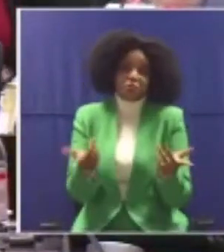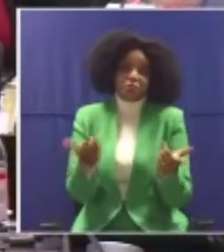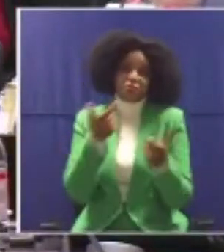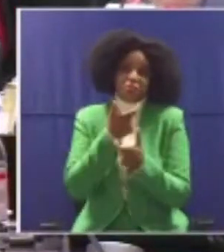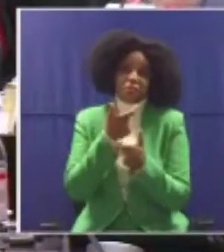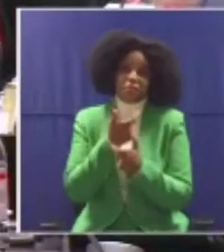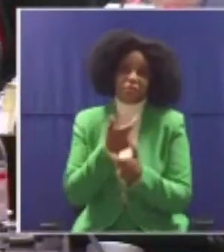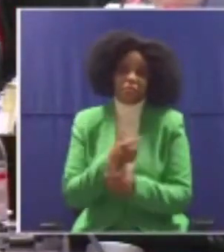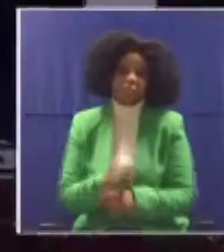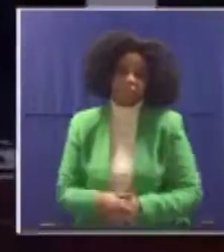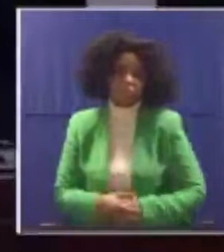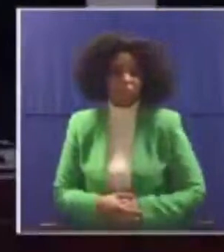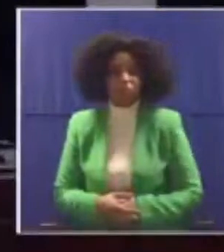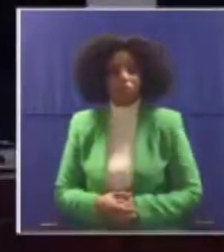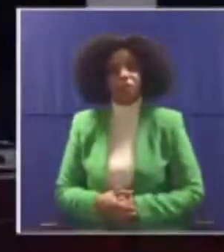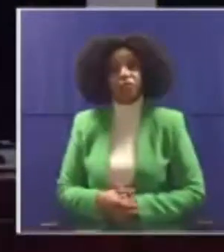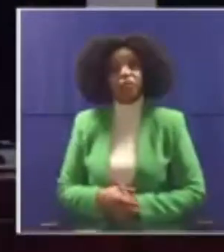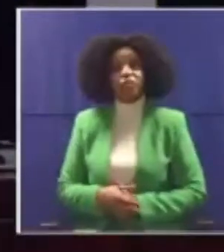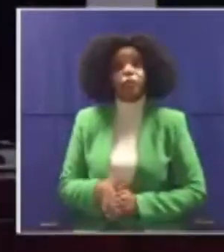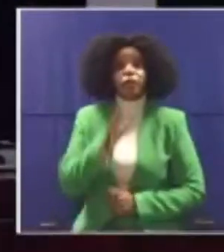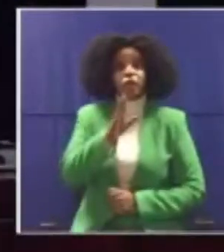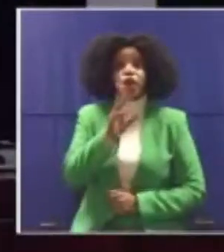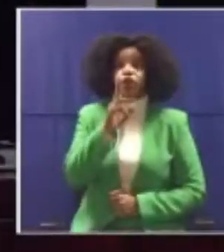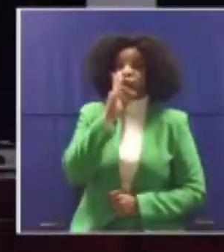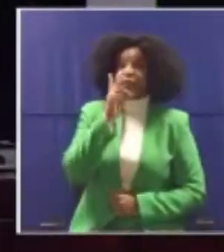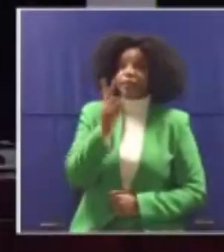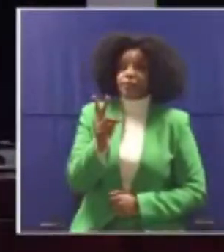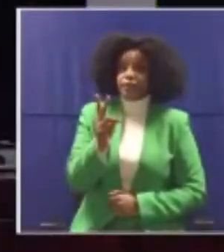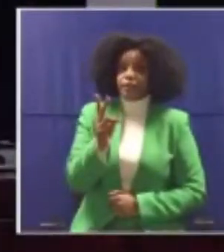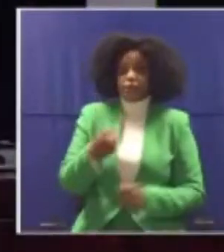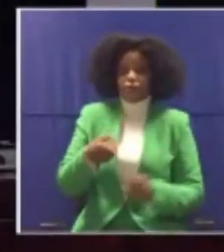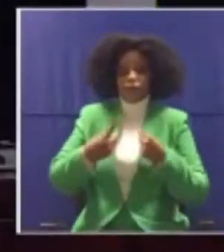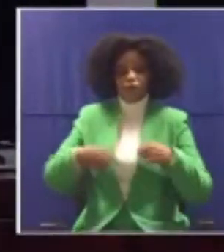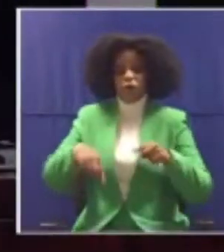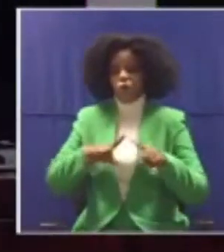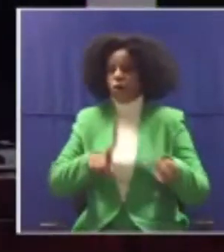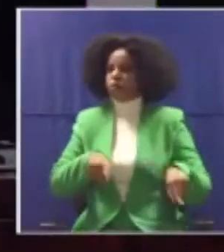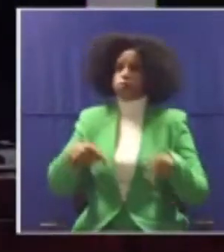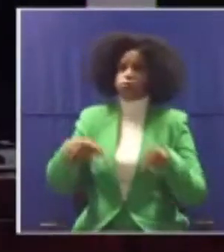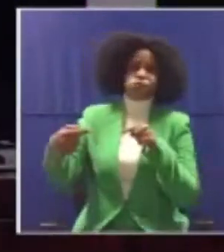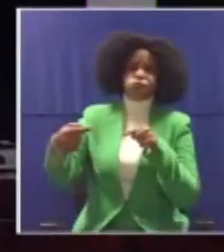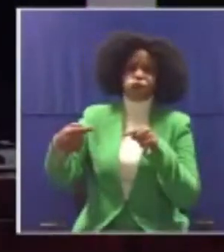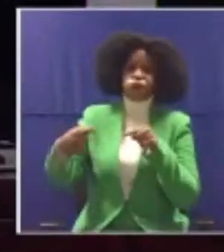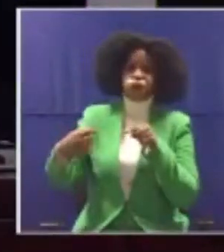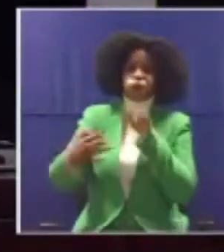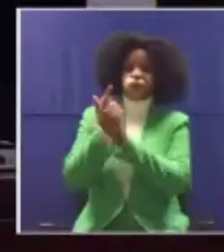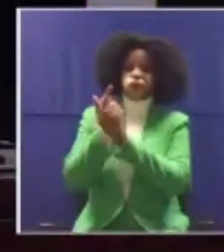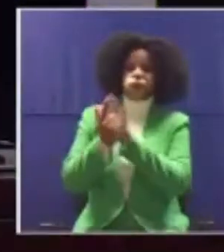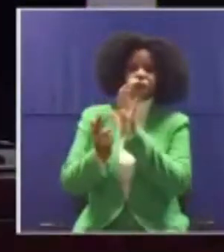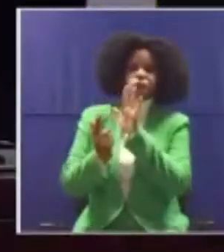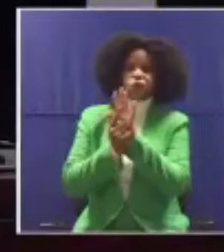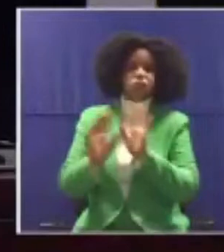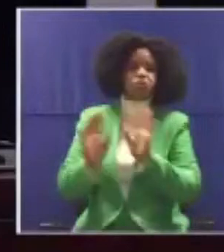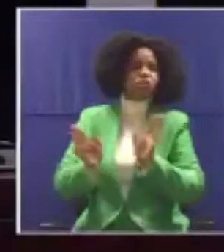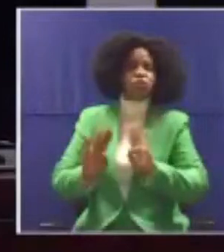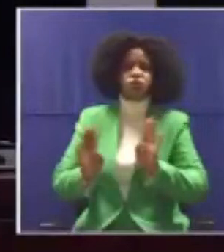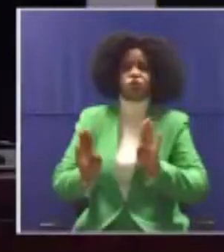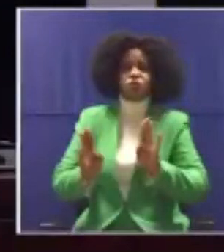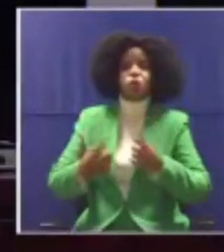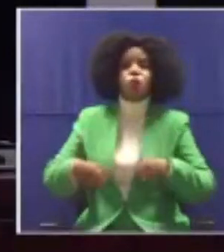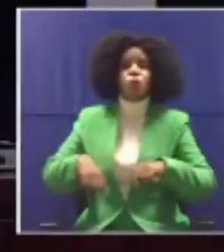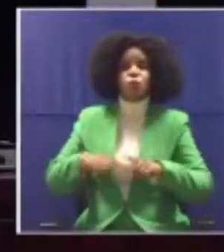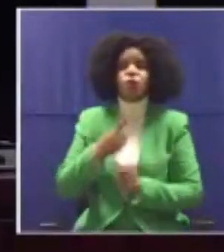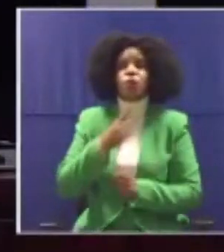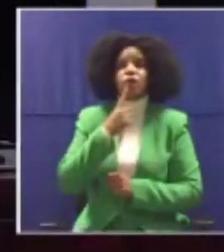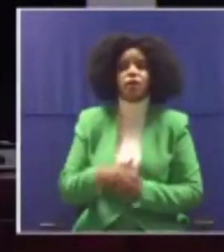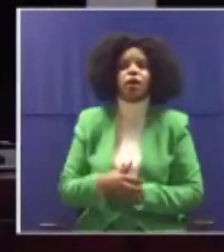So you can see we're not against legislation. We are saying let's do this framework and then take it there. In